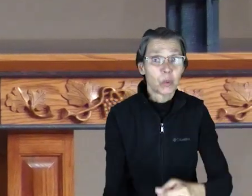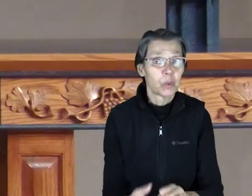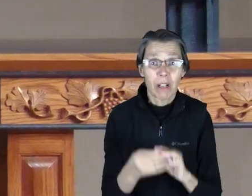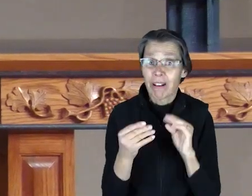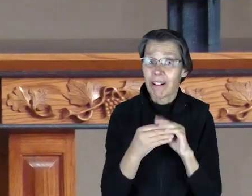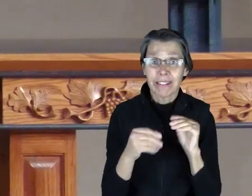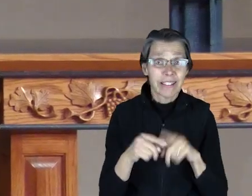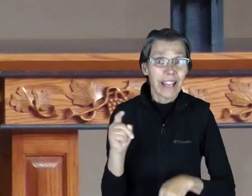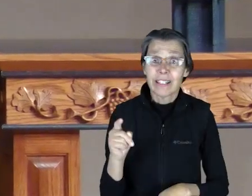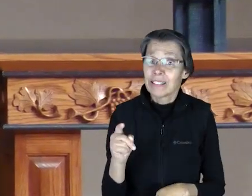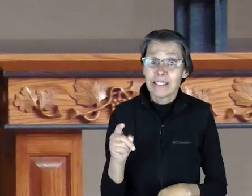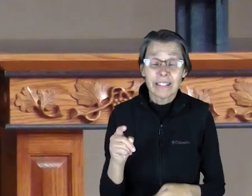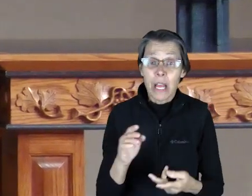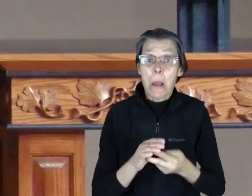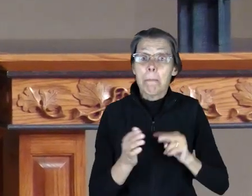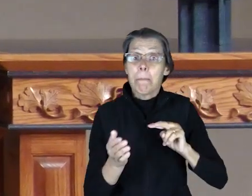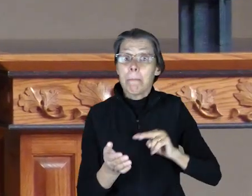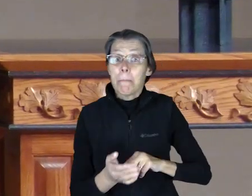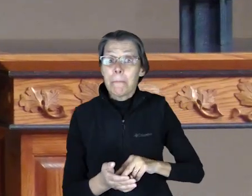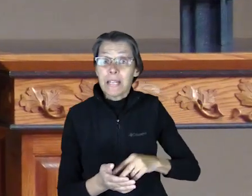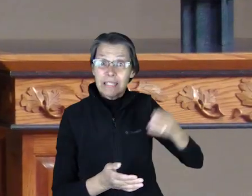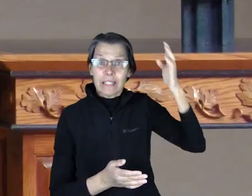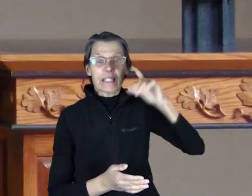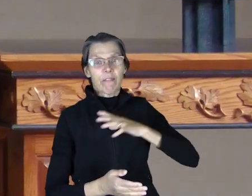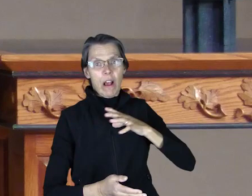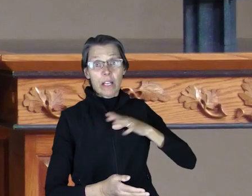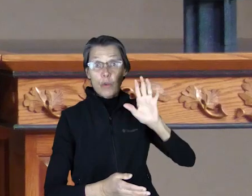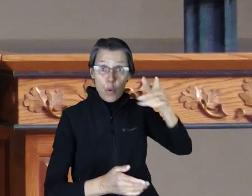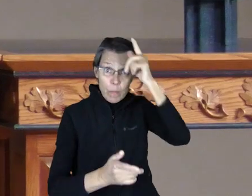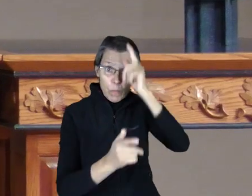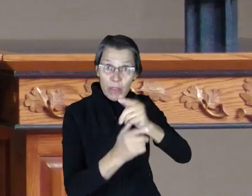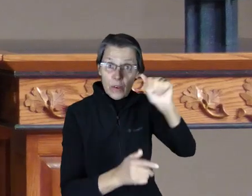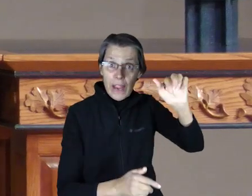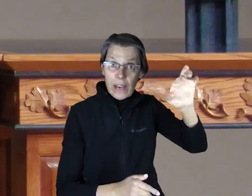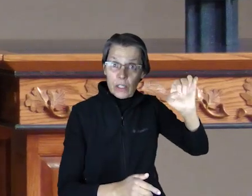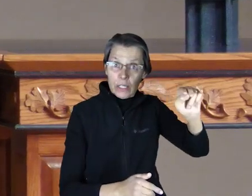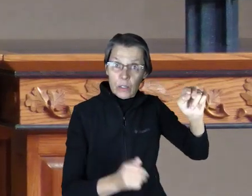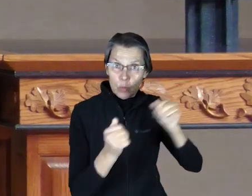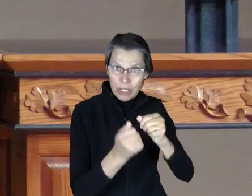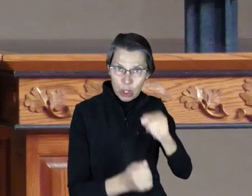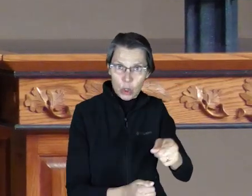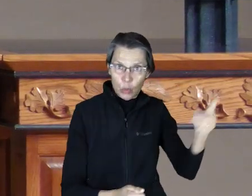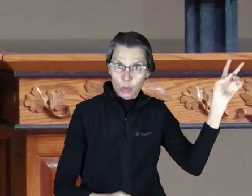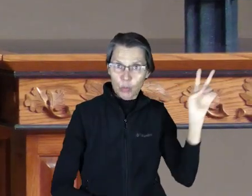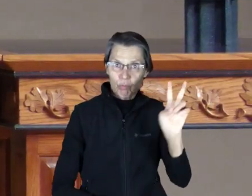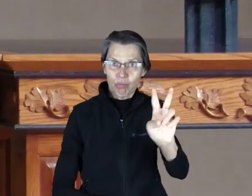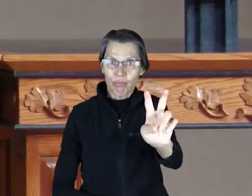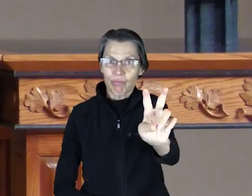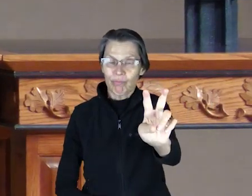The Hebrew people had to let go of their idea of what God's deliverance looked like.